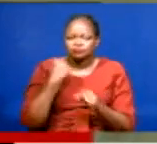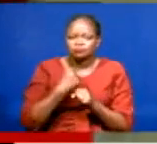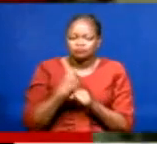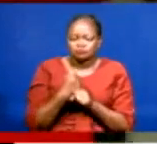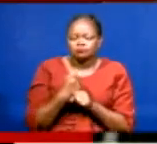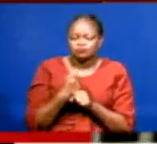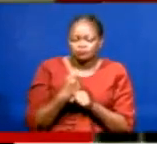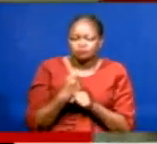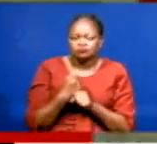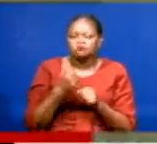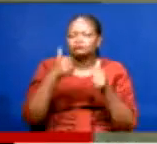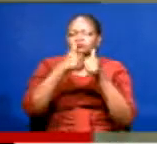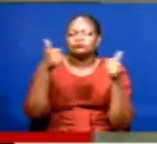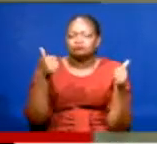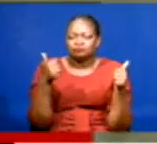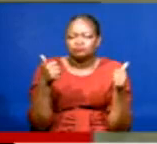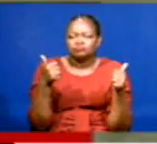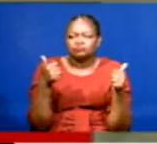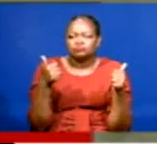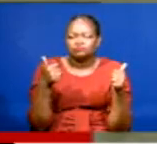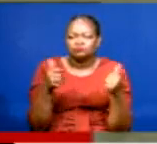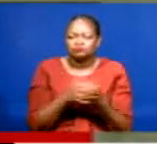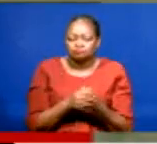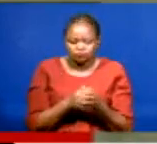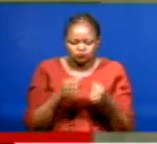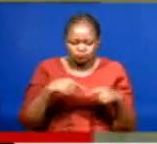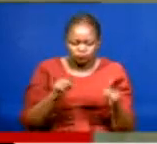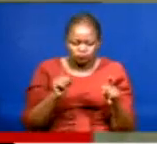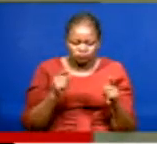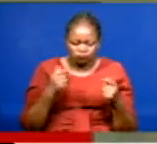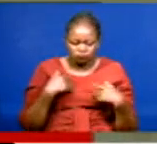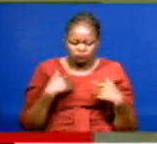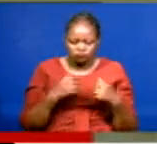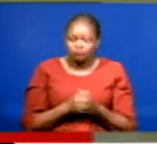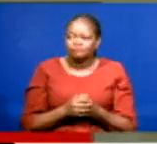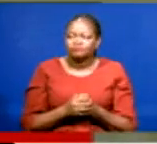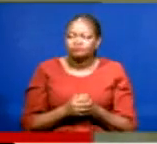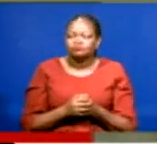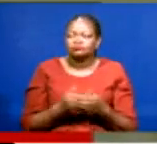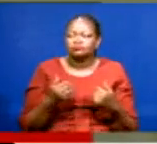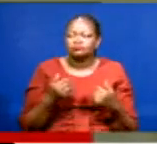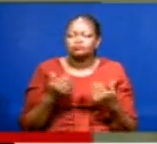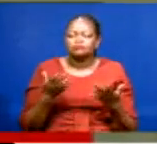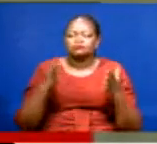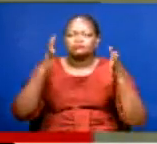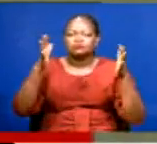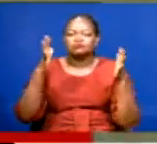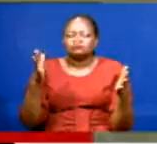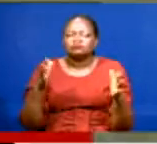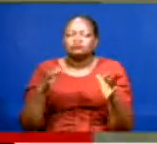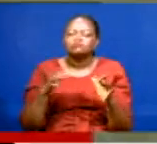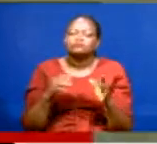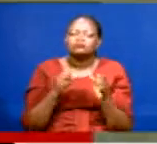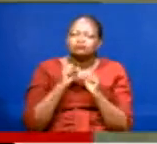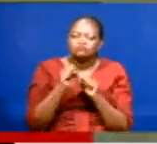on a pedestal, she has like 4 titles, you know, and she'll be having a major fight in May,